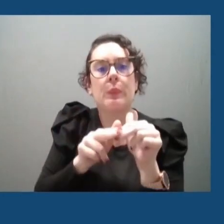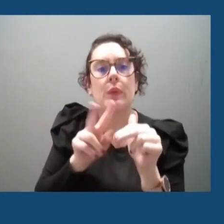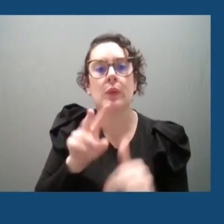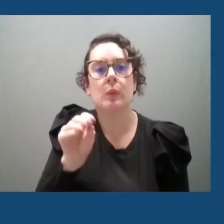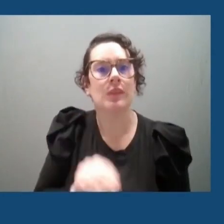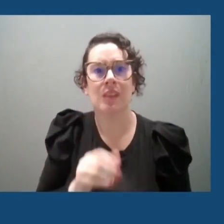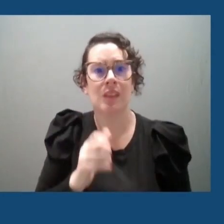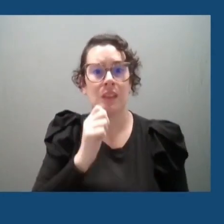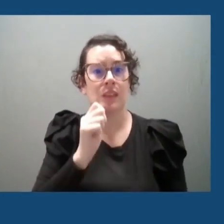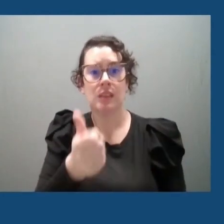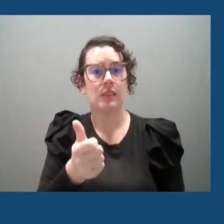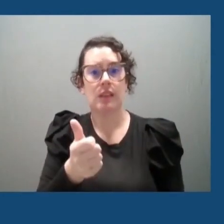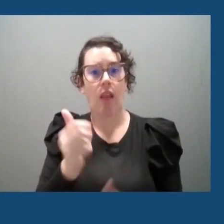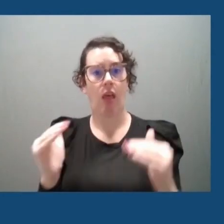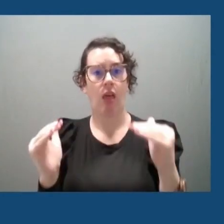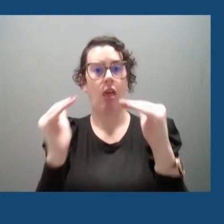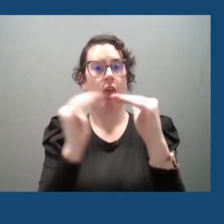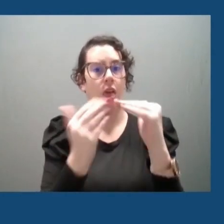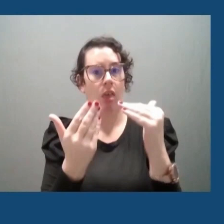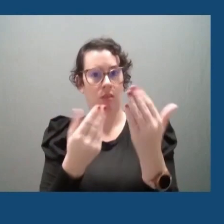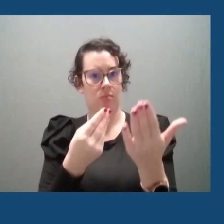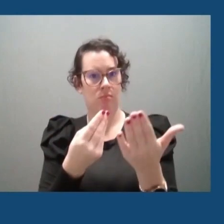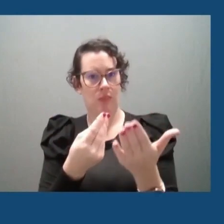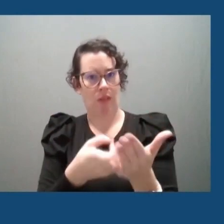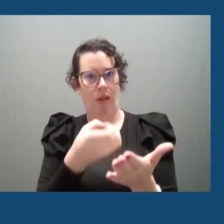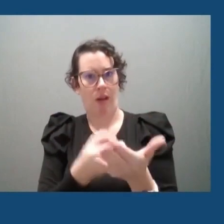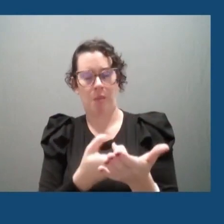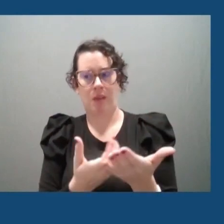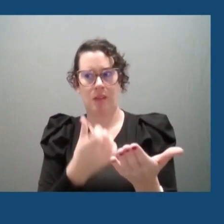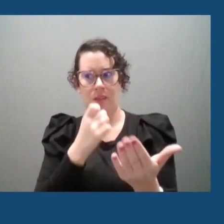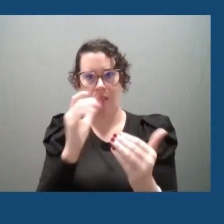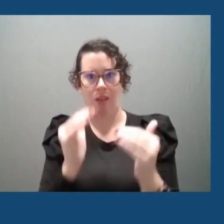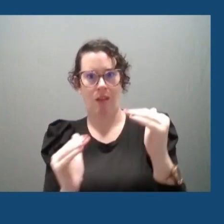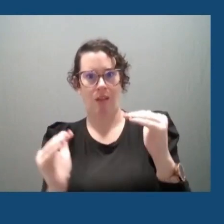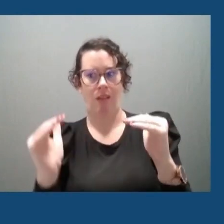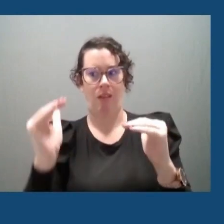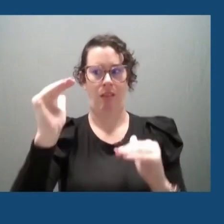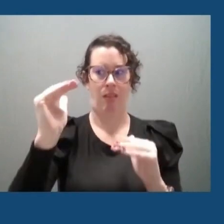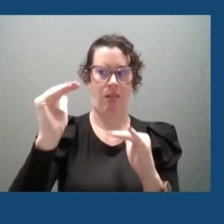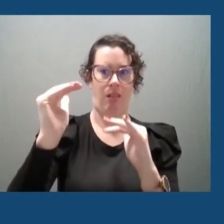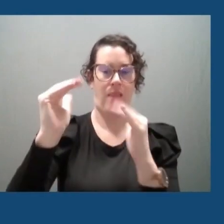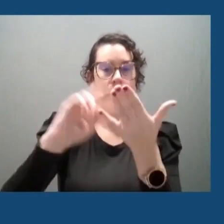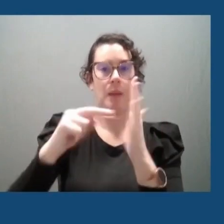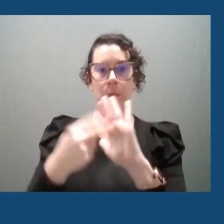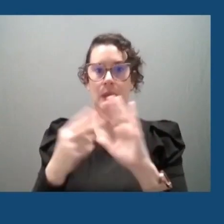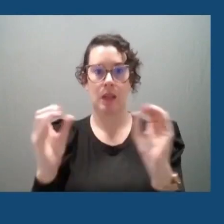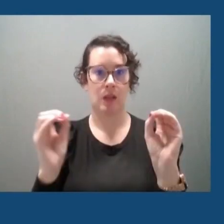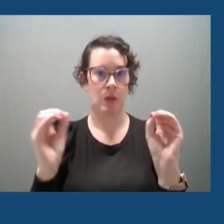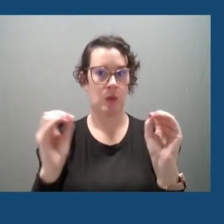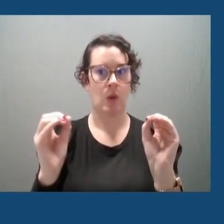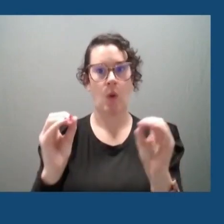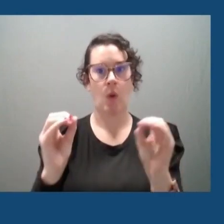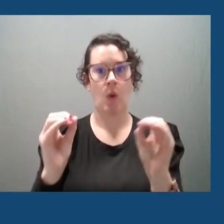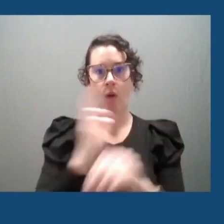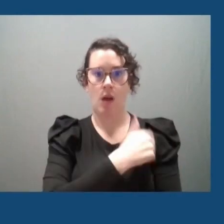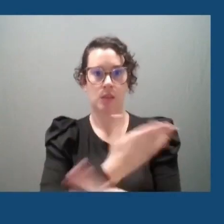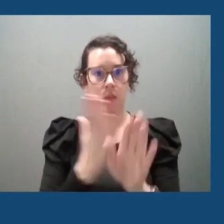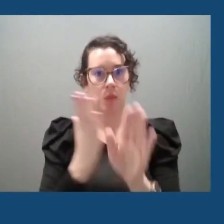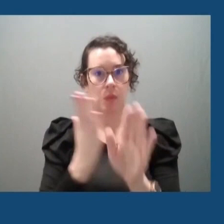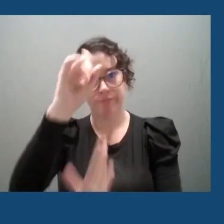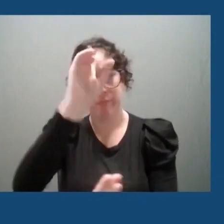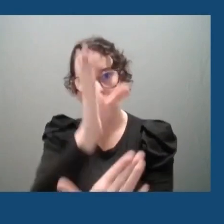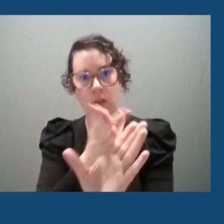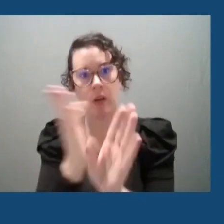inflation. The result? Too few psychiatric beds, too few mental health